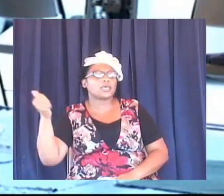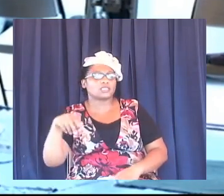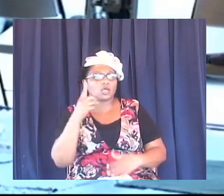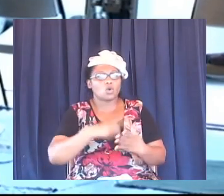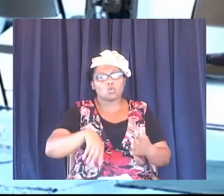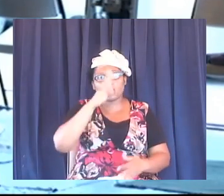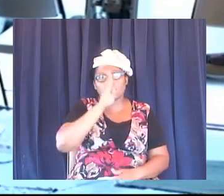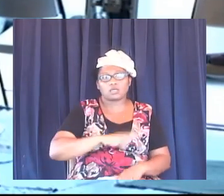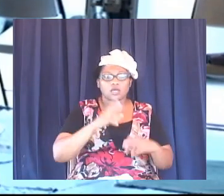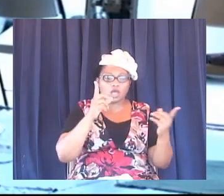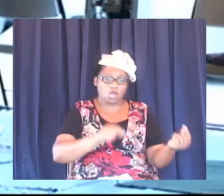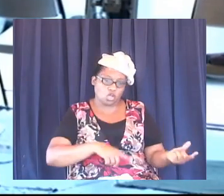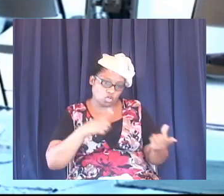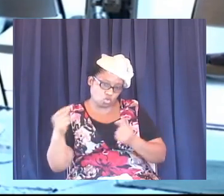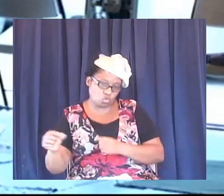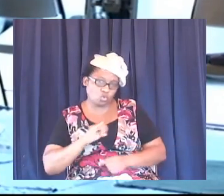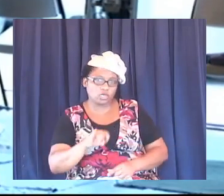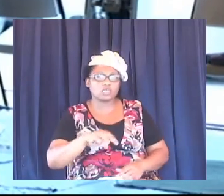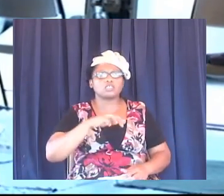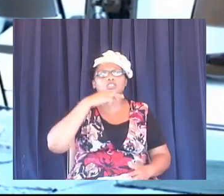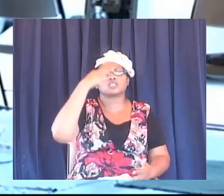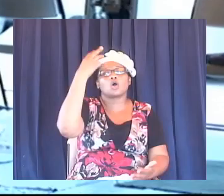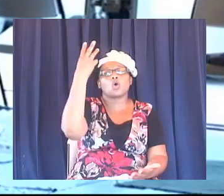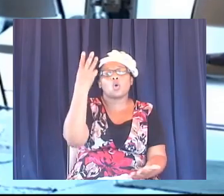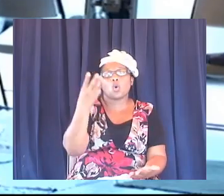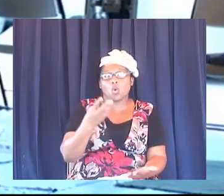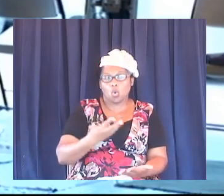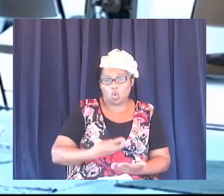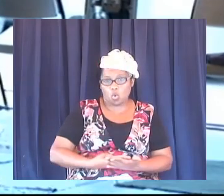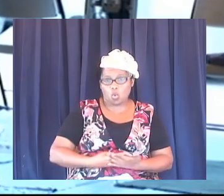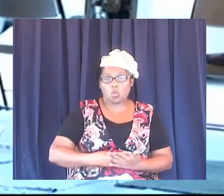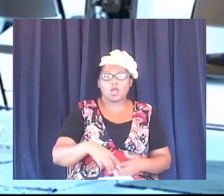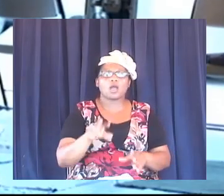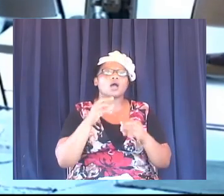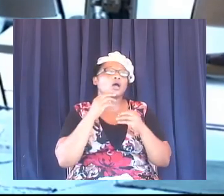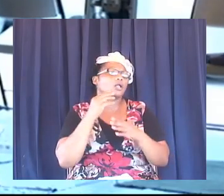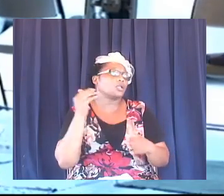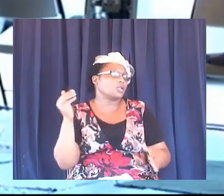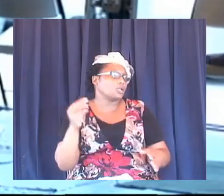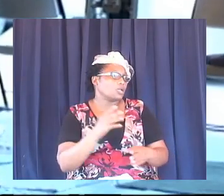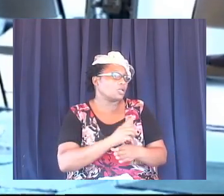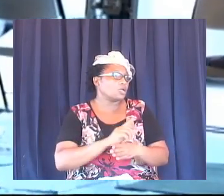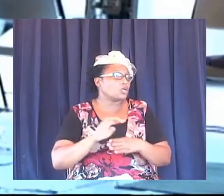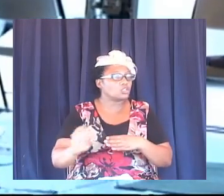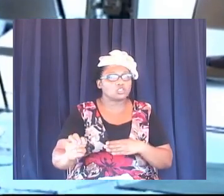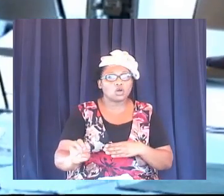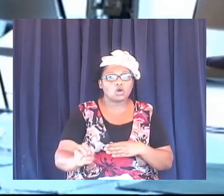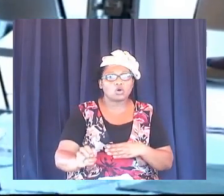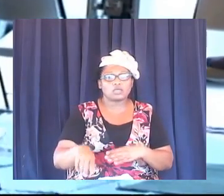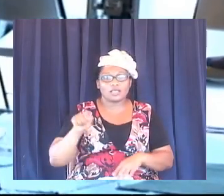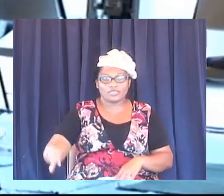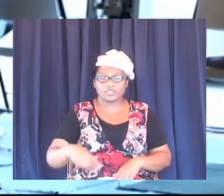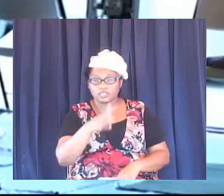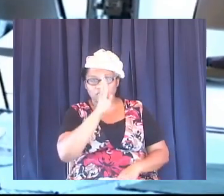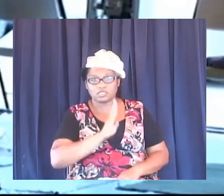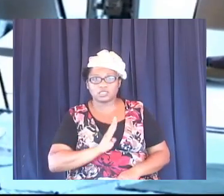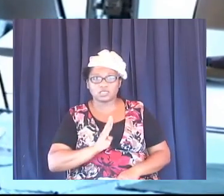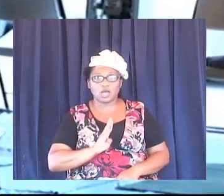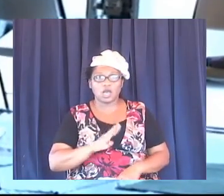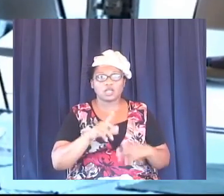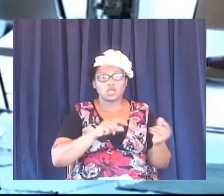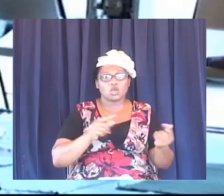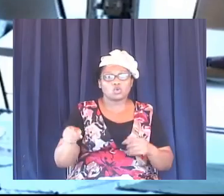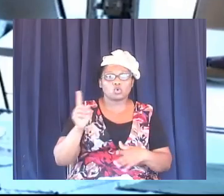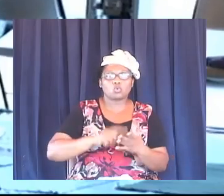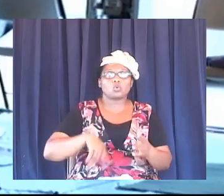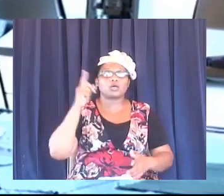am settled in my heart and in my spirit that this thank God Jesus. Does what He knows best, and I am comforted in the love